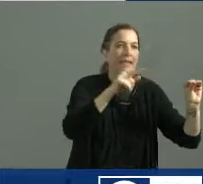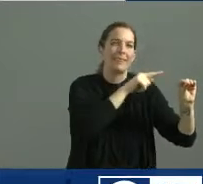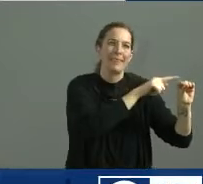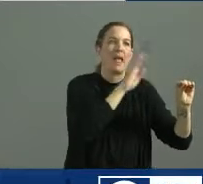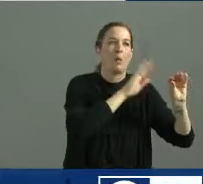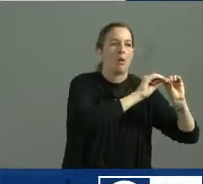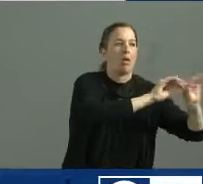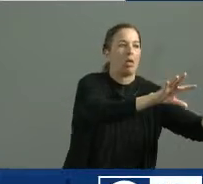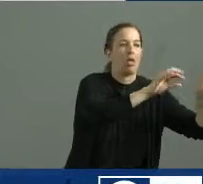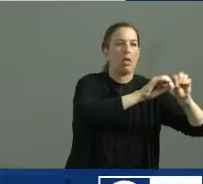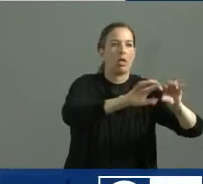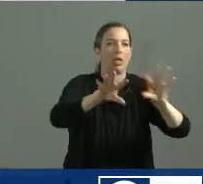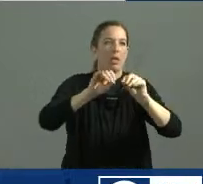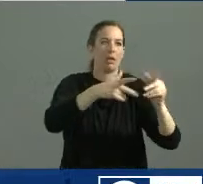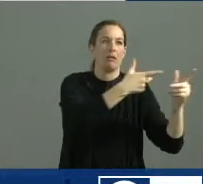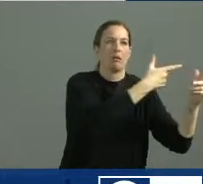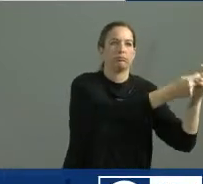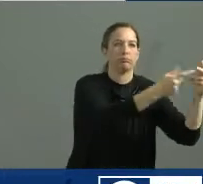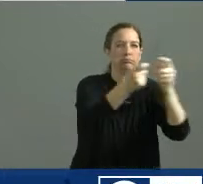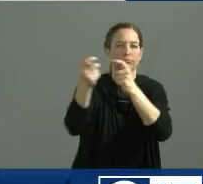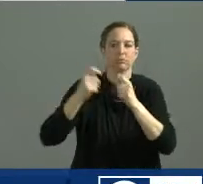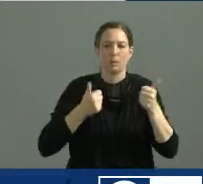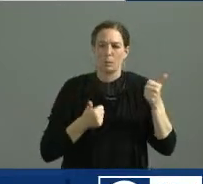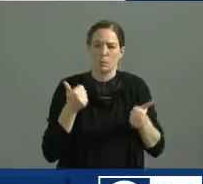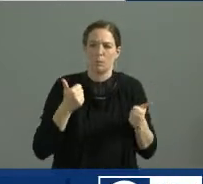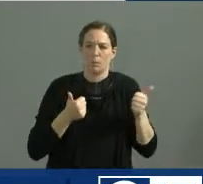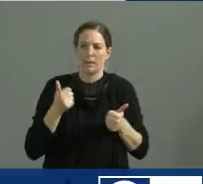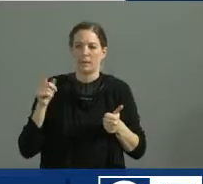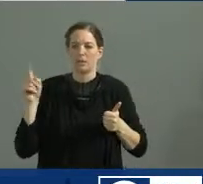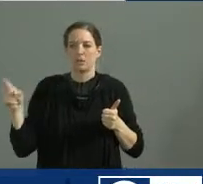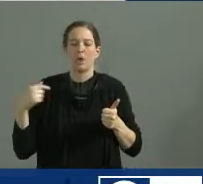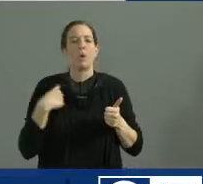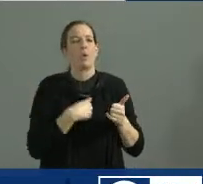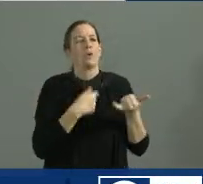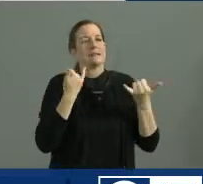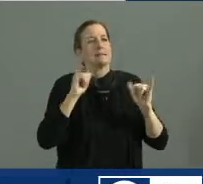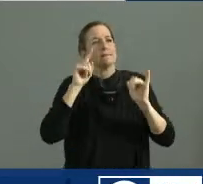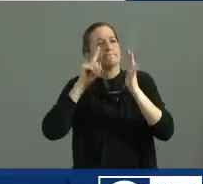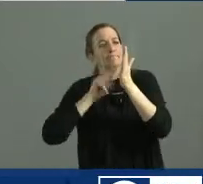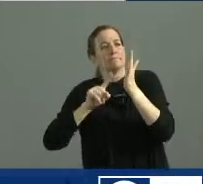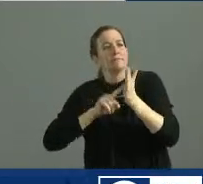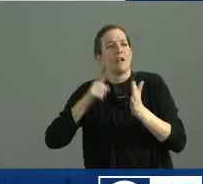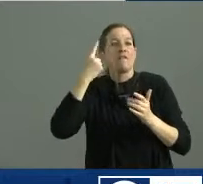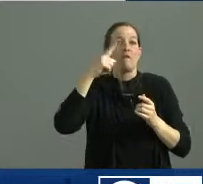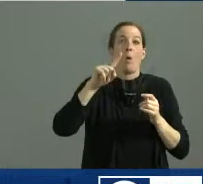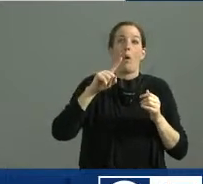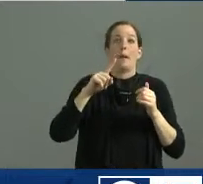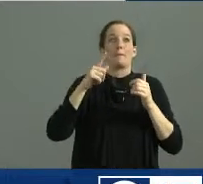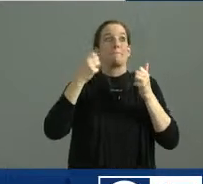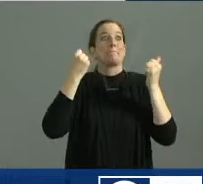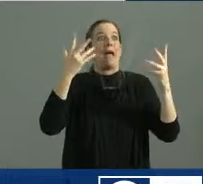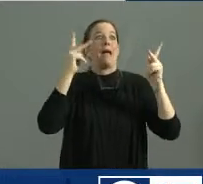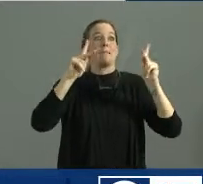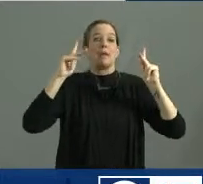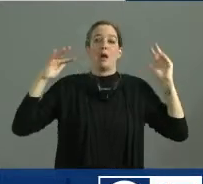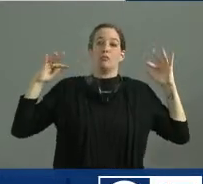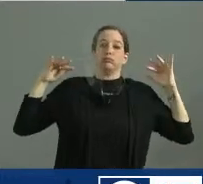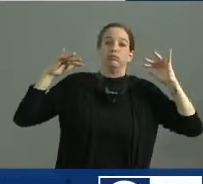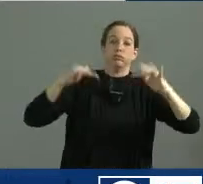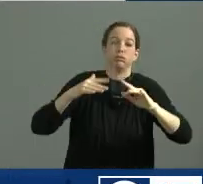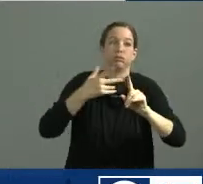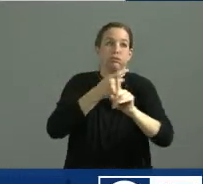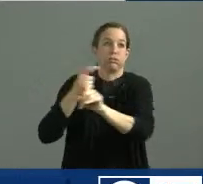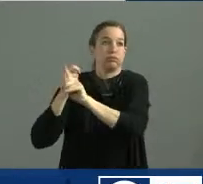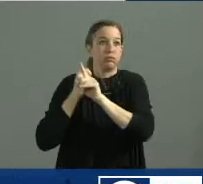to increase those mass vaccination sites. the pharmacies and our doctor's